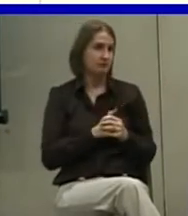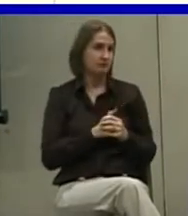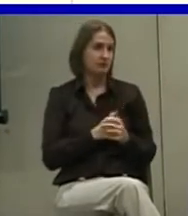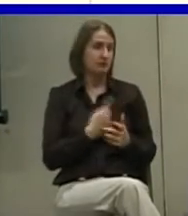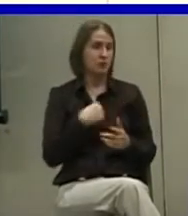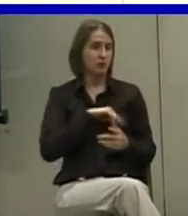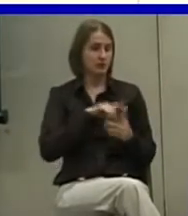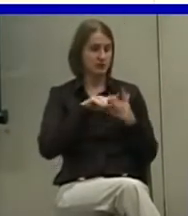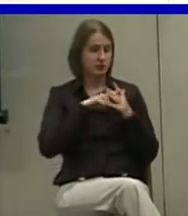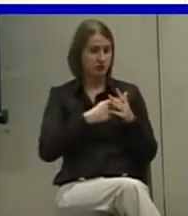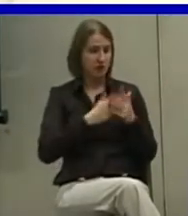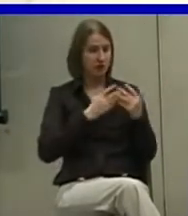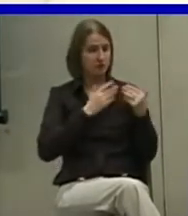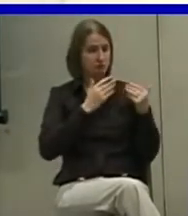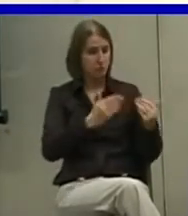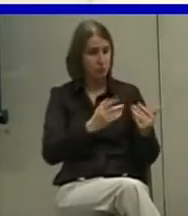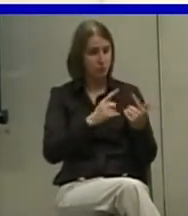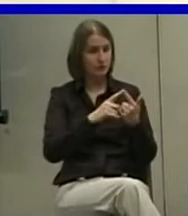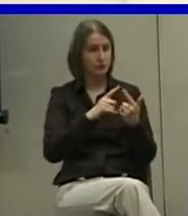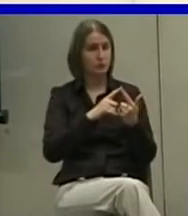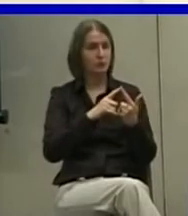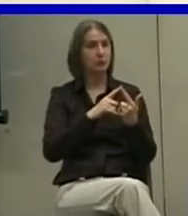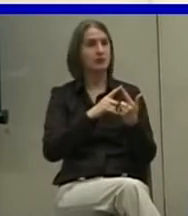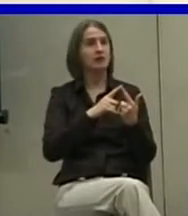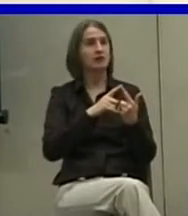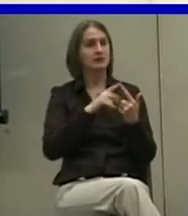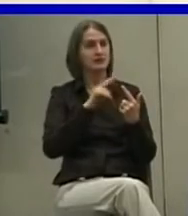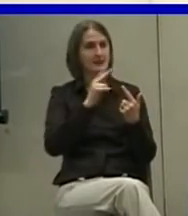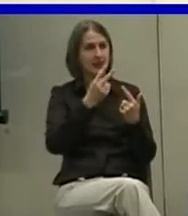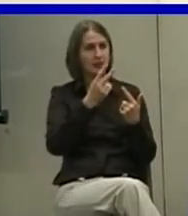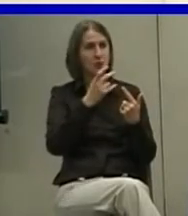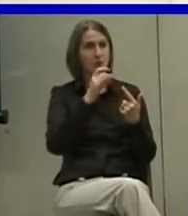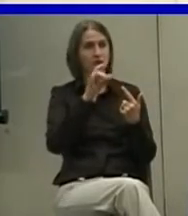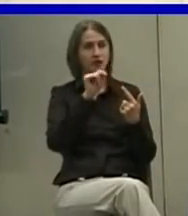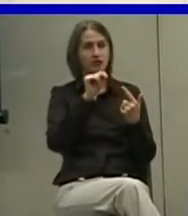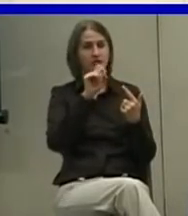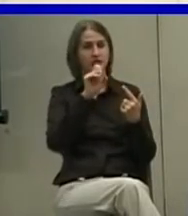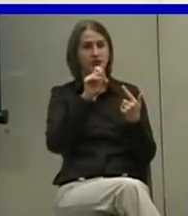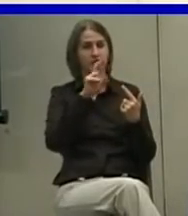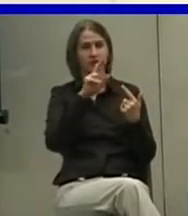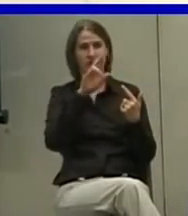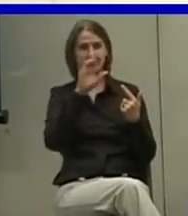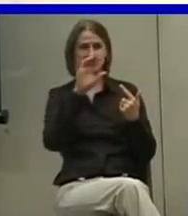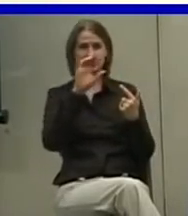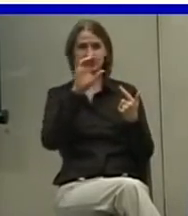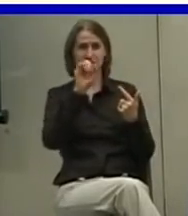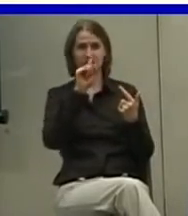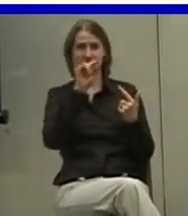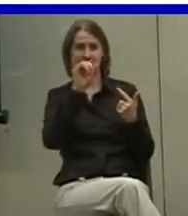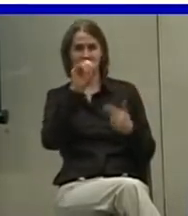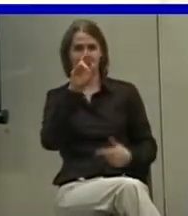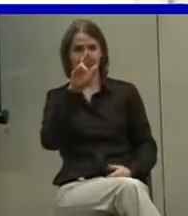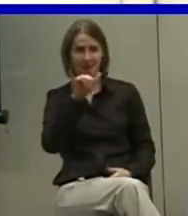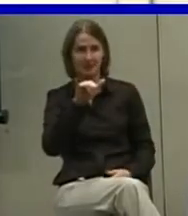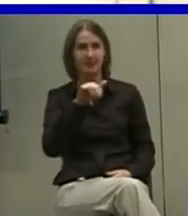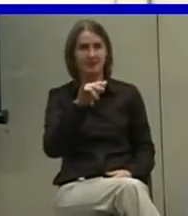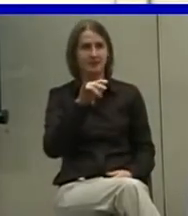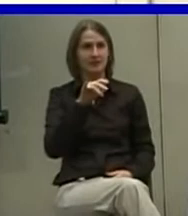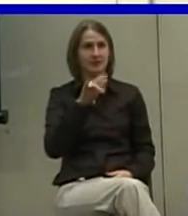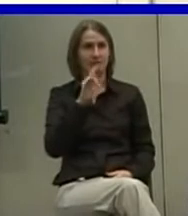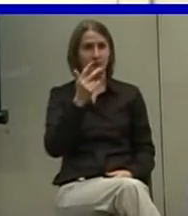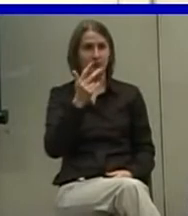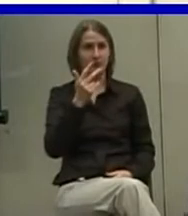toward secondary, tertiary, kids for whom school-wide's not working, the rules really don't